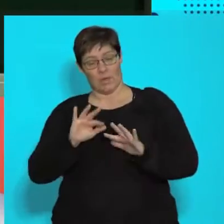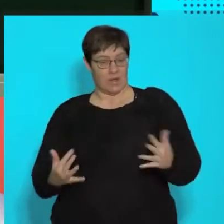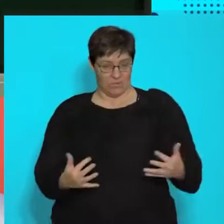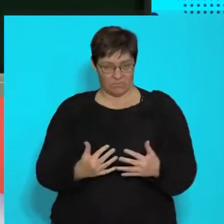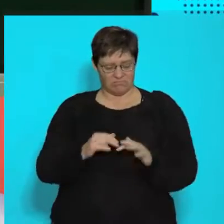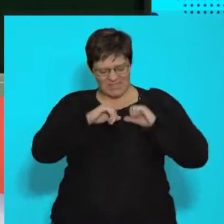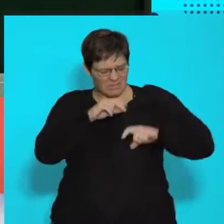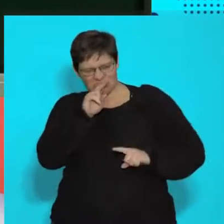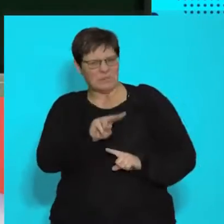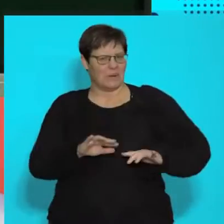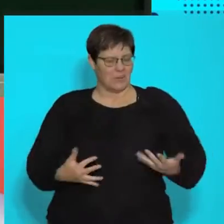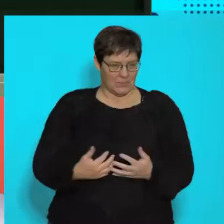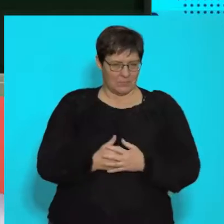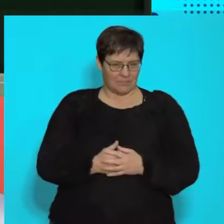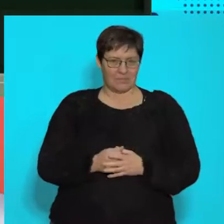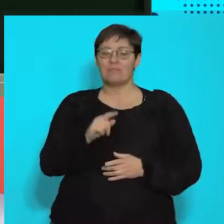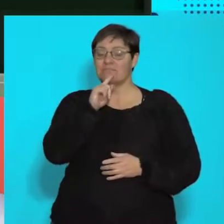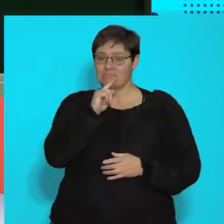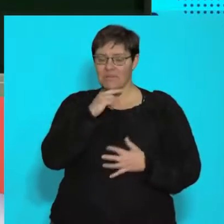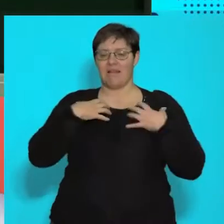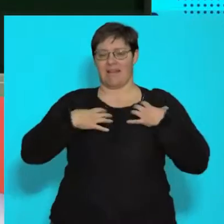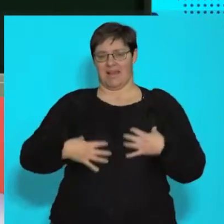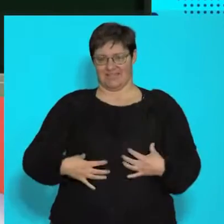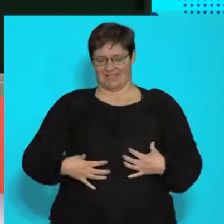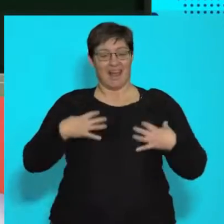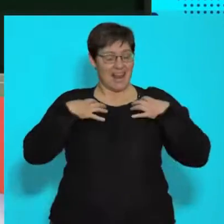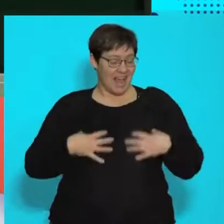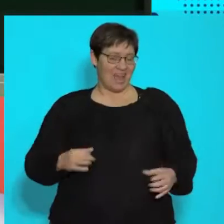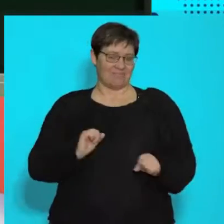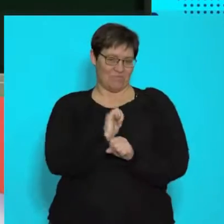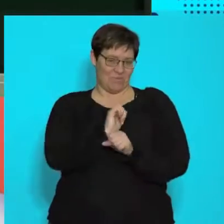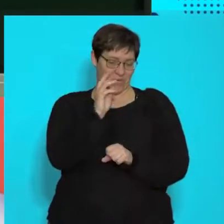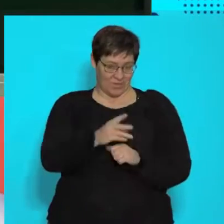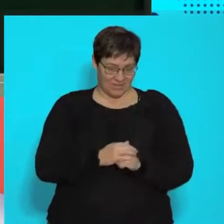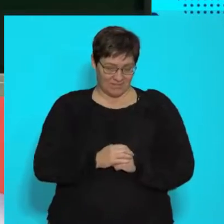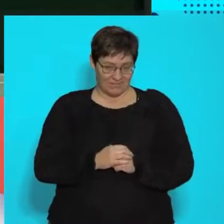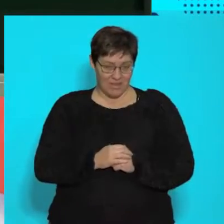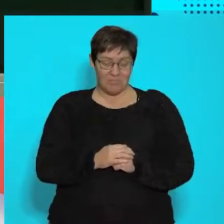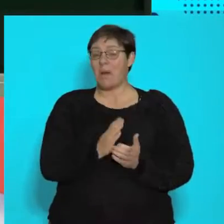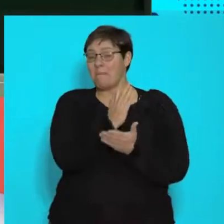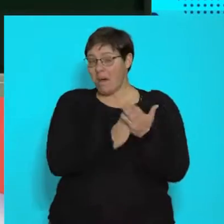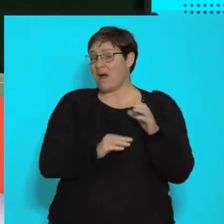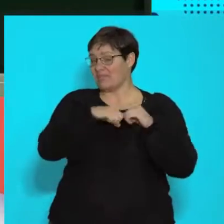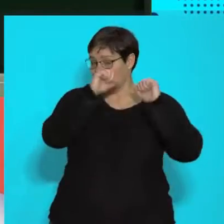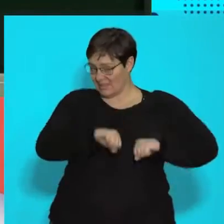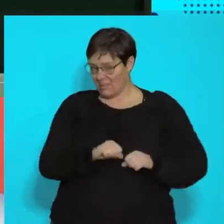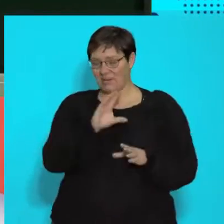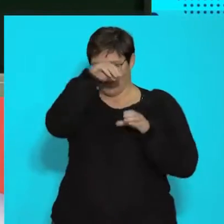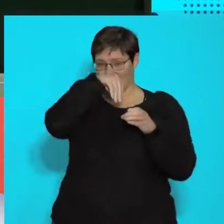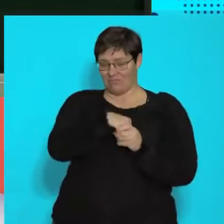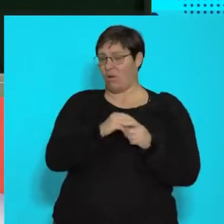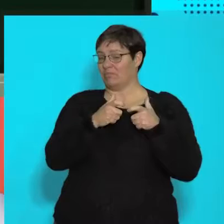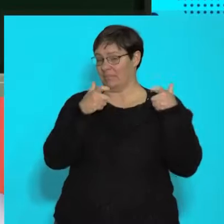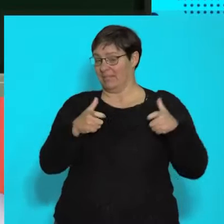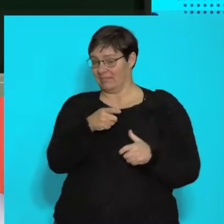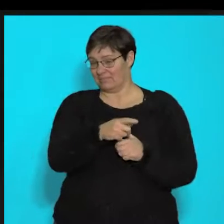like? And this is when we generally use the word, we say there are lungs. Our lungs are going to do that. They're only part of it, right? But they're going to